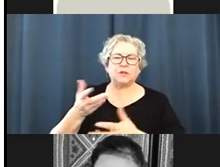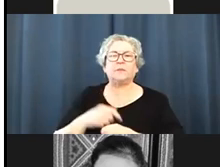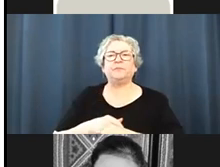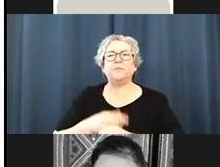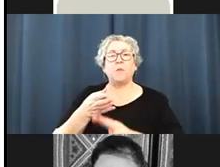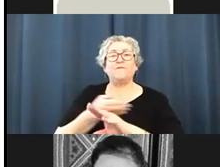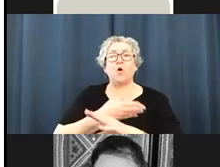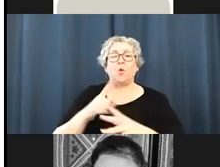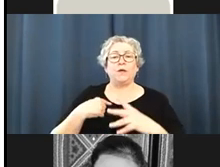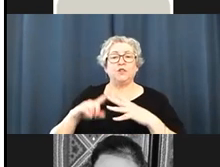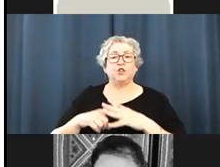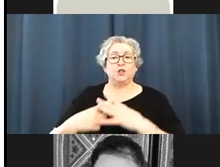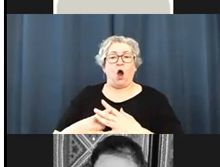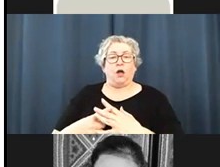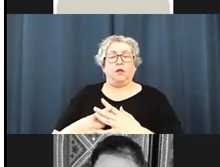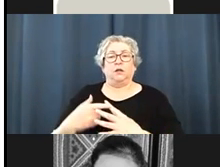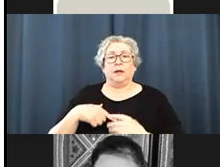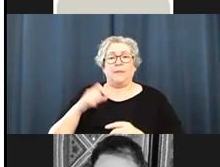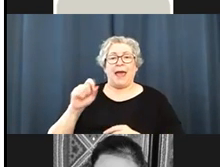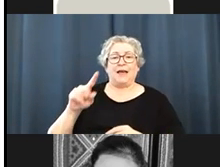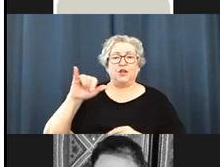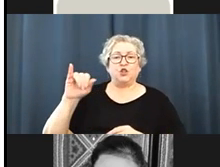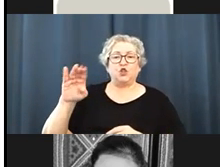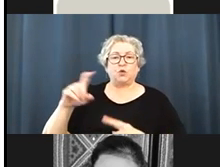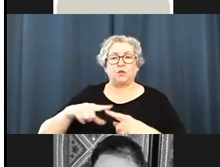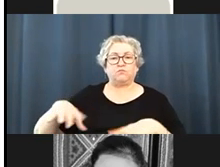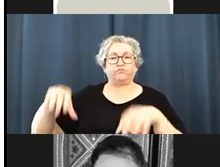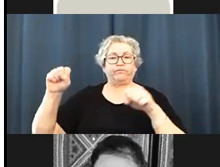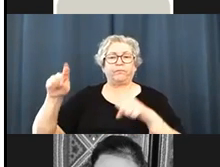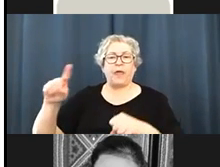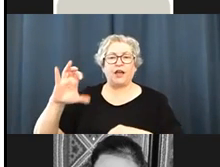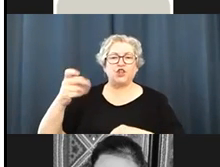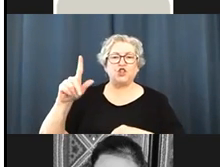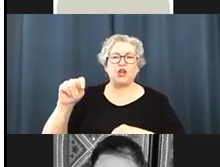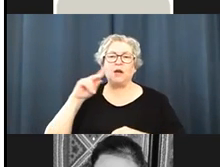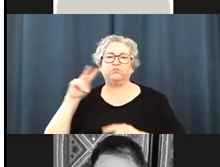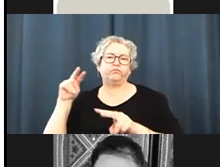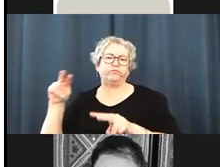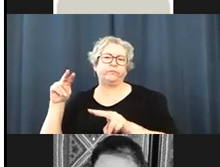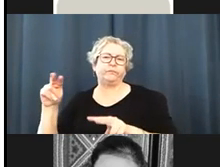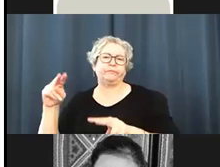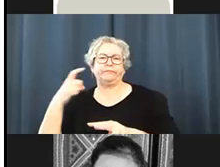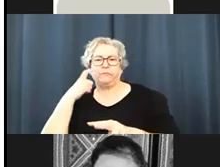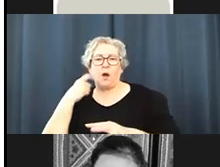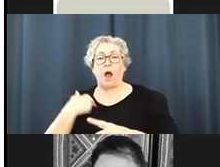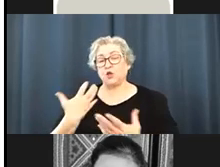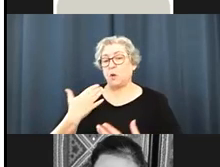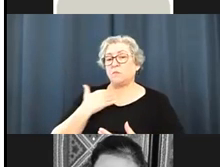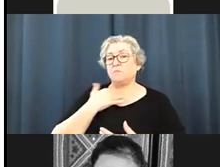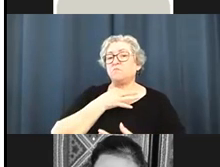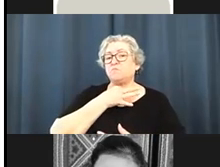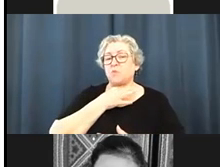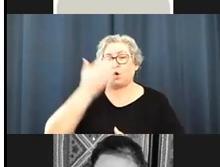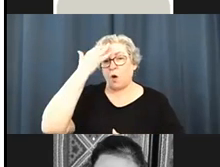we get started, and I'm going to ask Josie to kind of man the chat and take a look at it. And I just want to know,